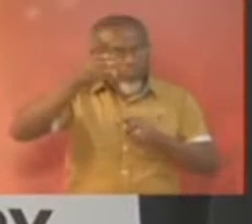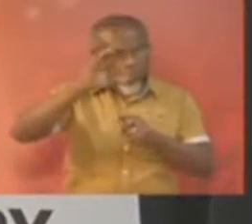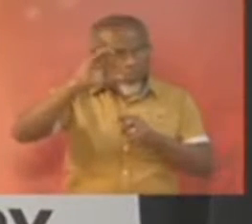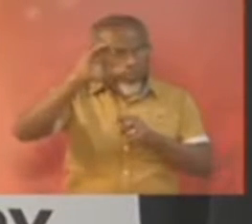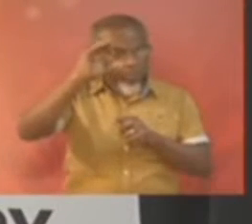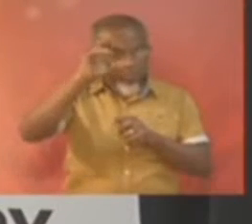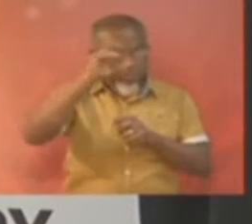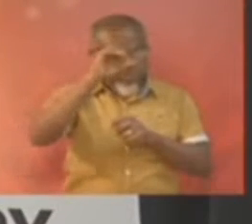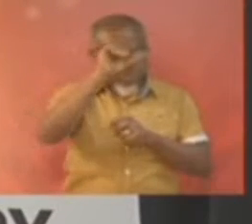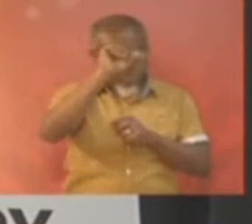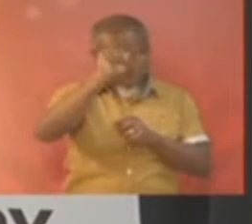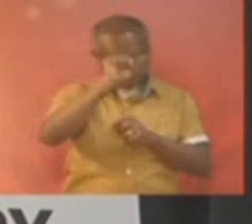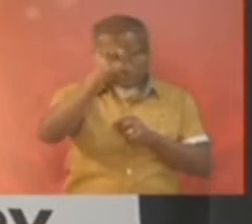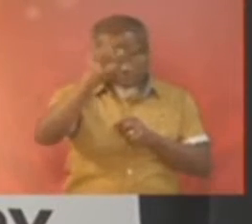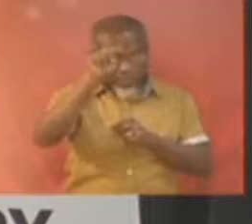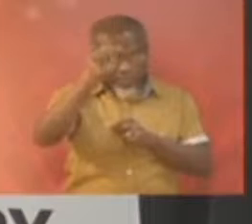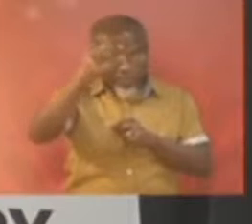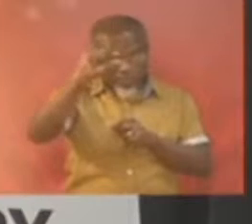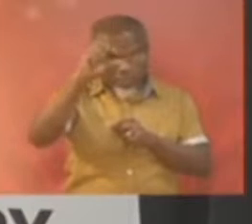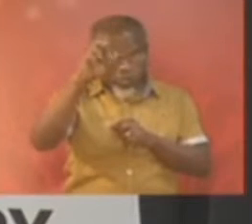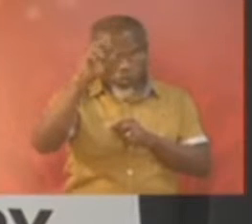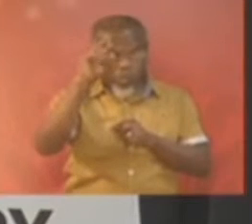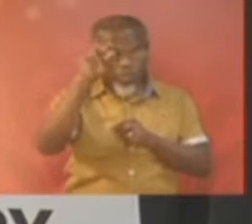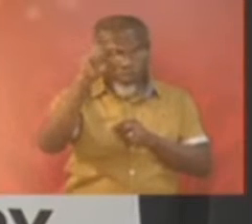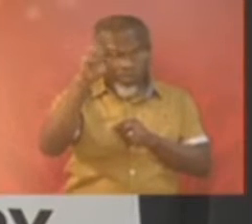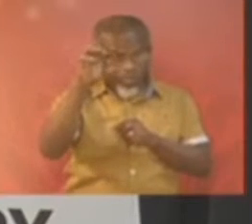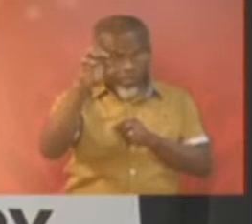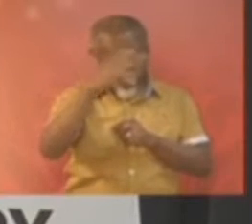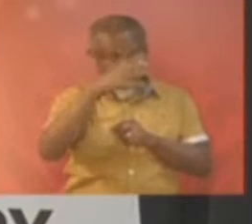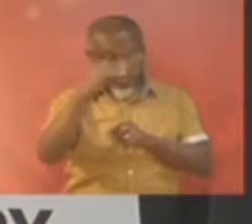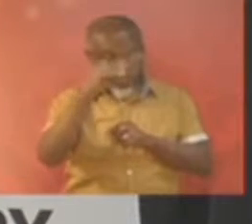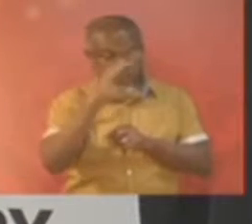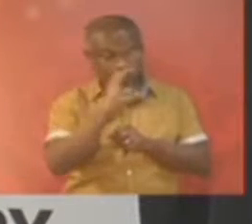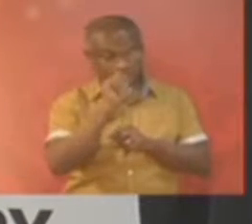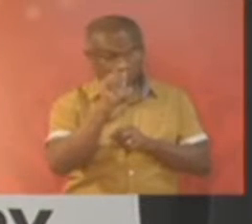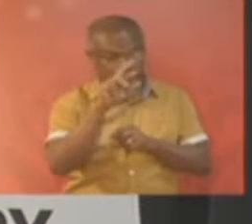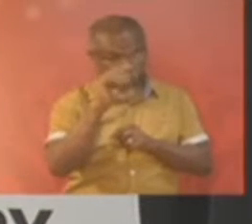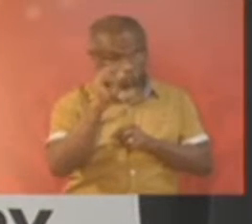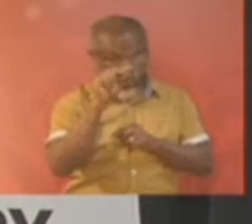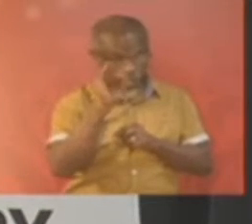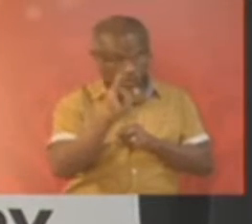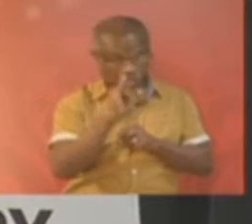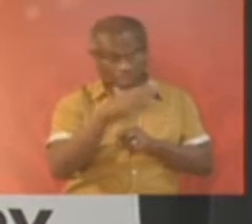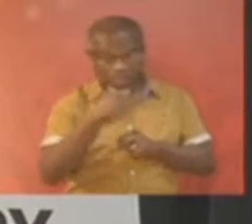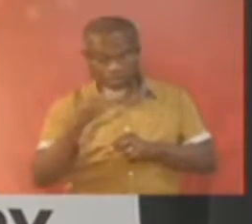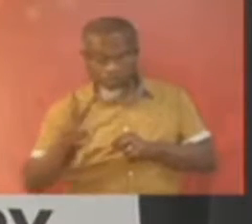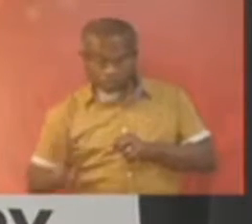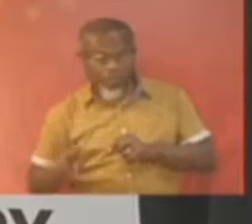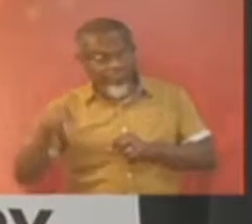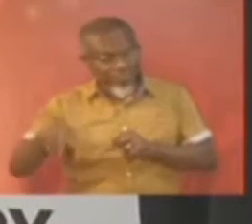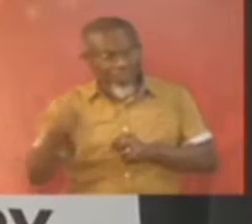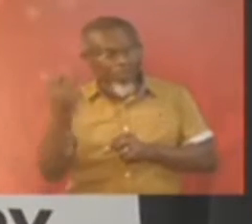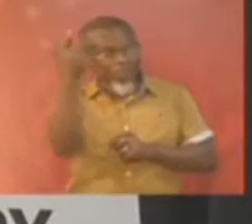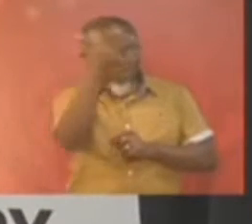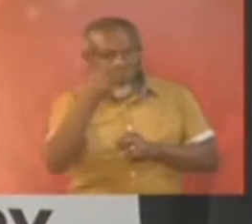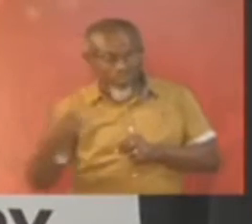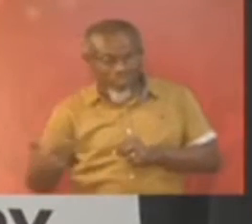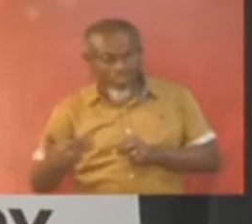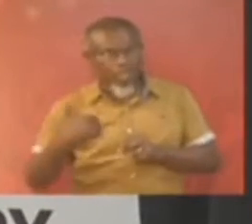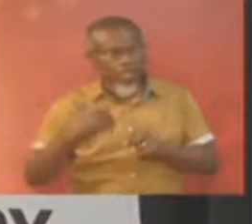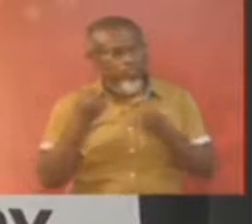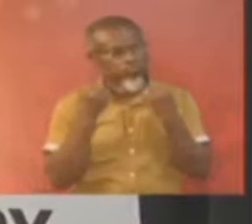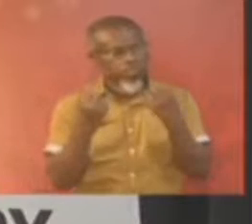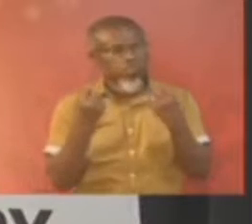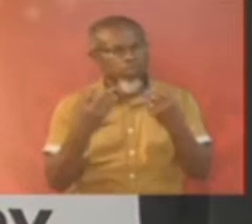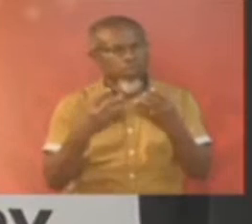movement, and we want to encourage everyone across the board. These public health measures that we've been advocating are the ones that are going to help